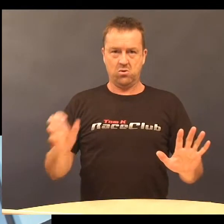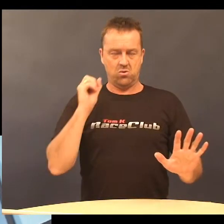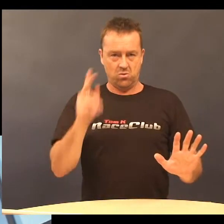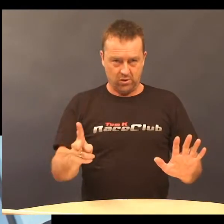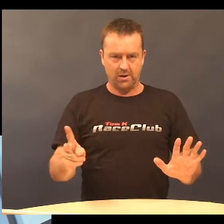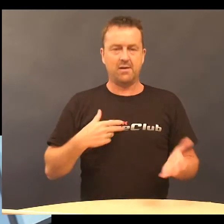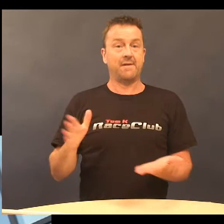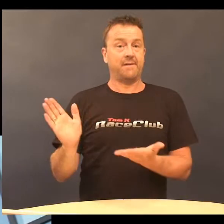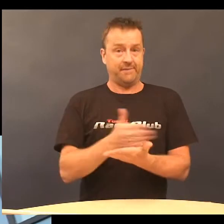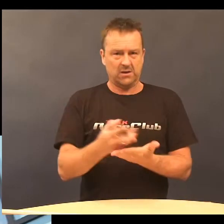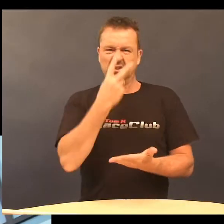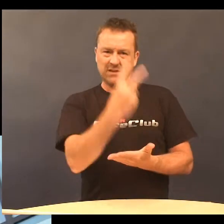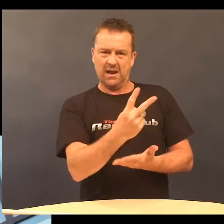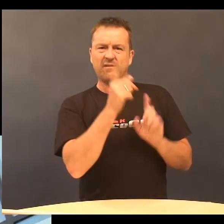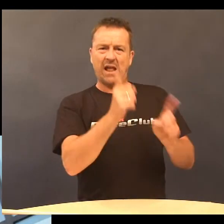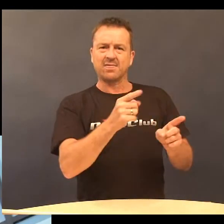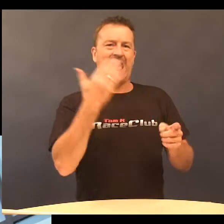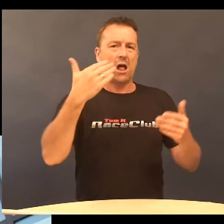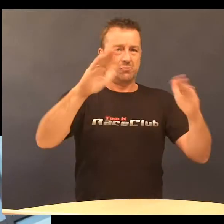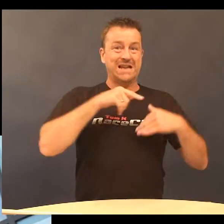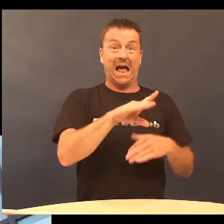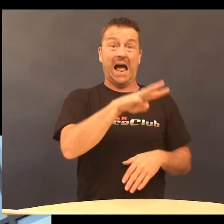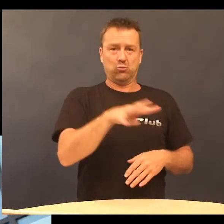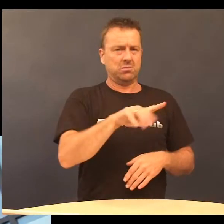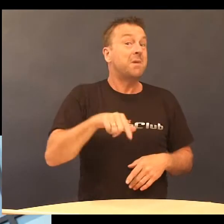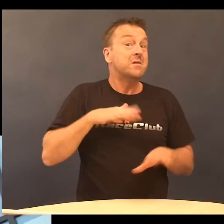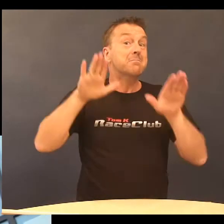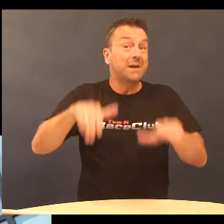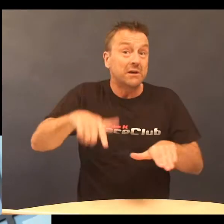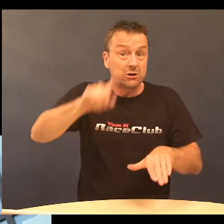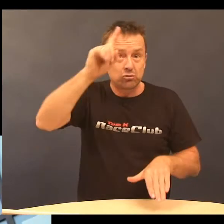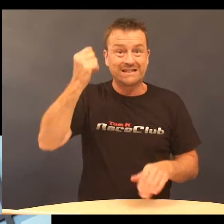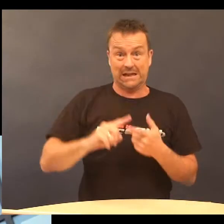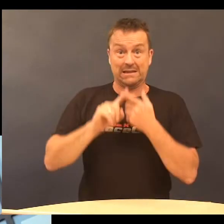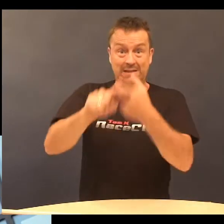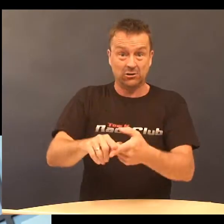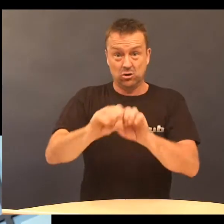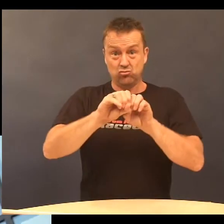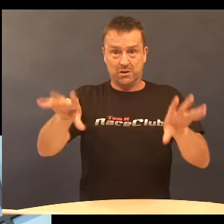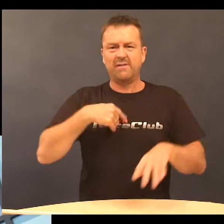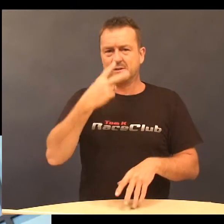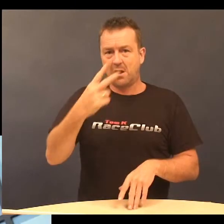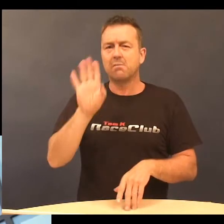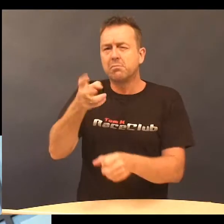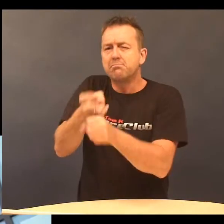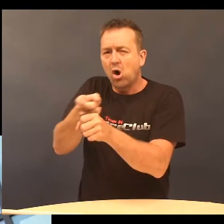After the aerodynamics at Audi, we'll stay in Germany for our next episode and go to Porsche to talk about engines.